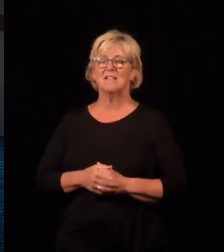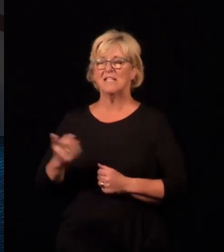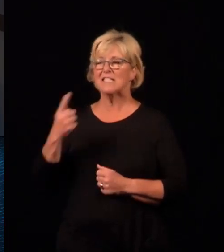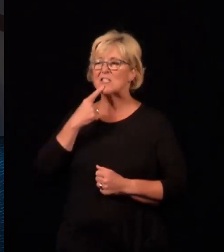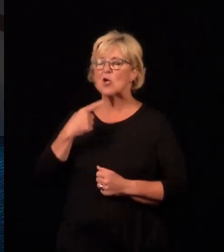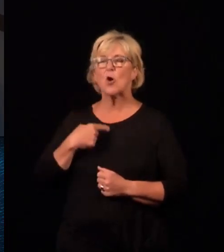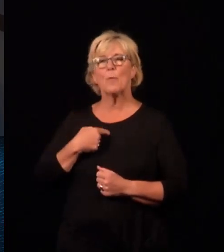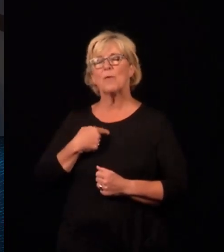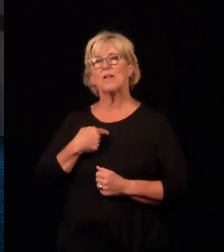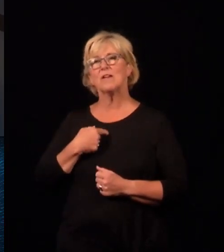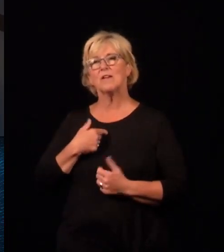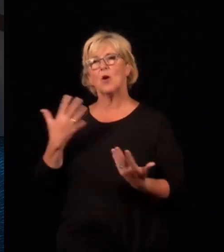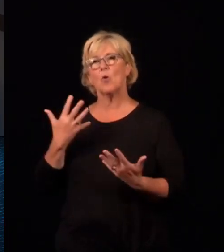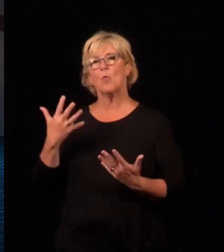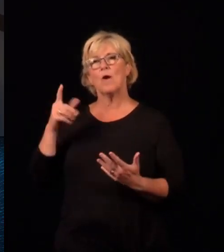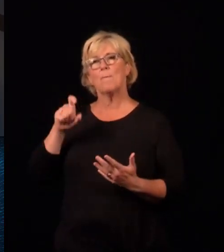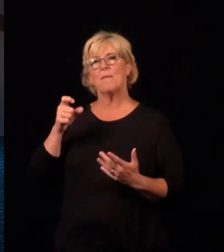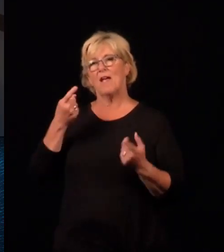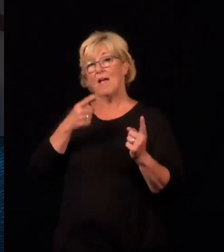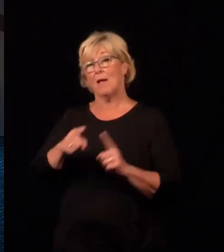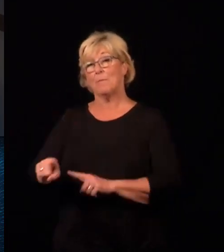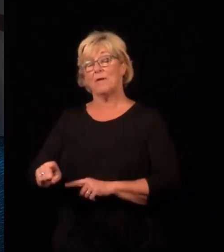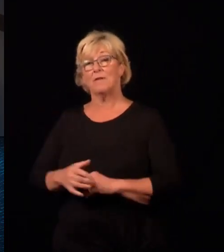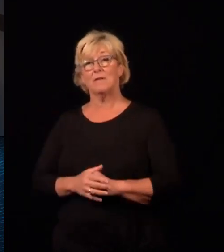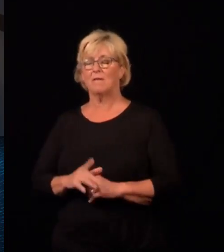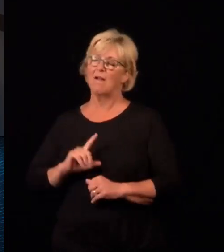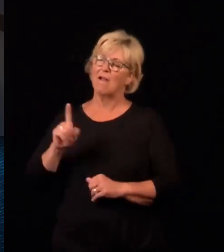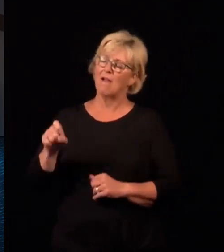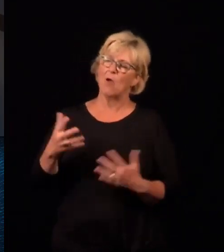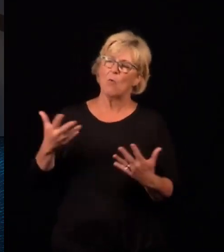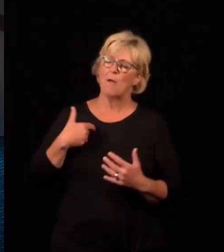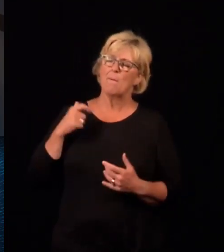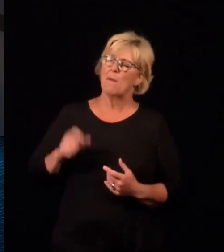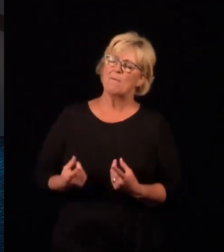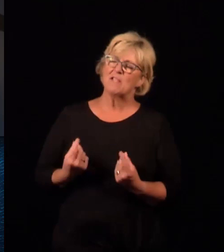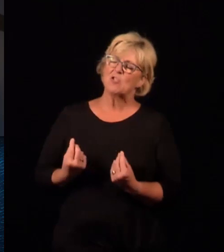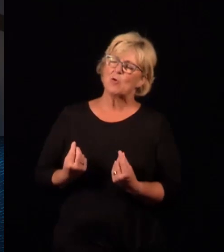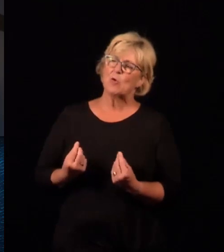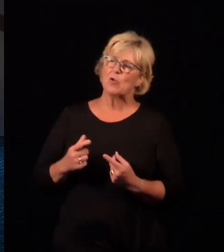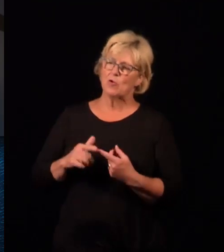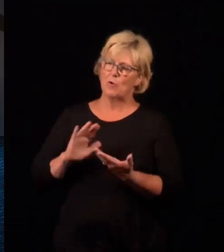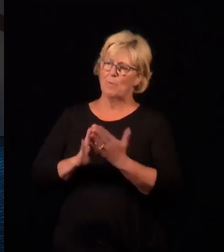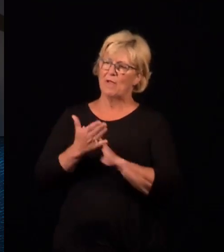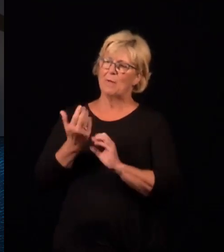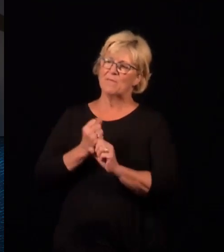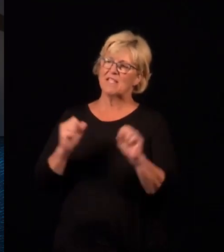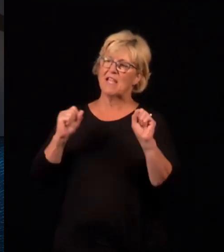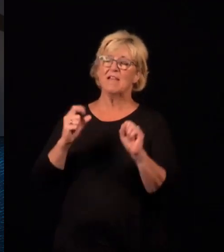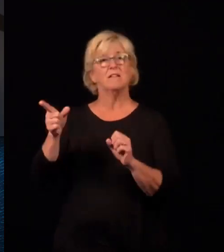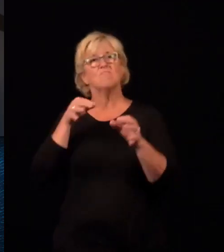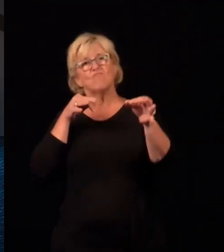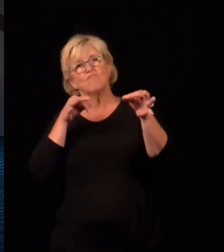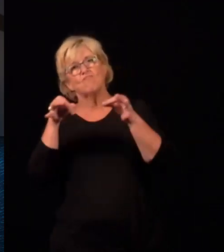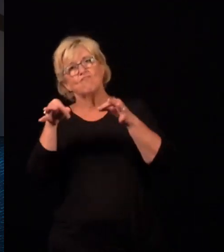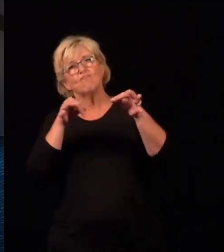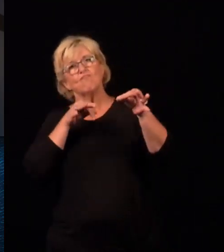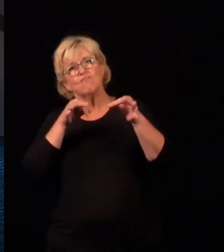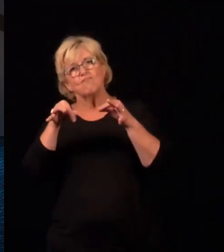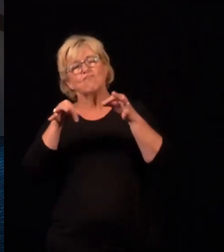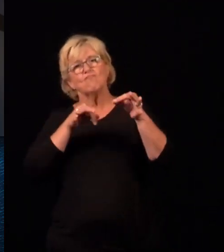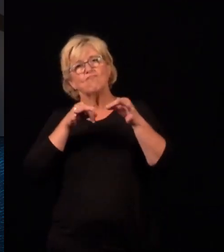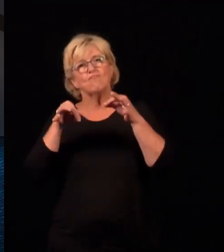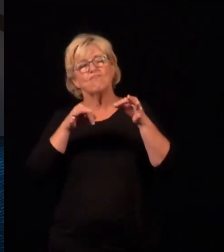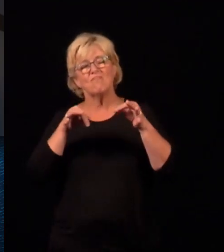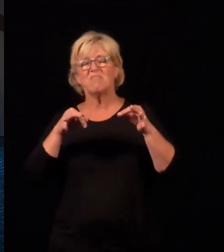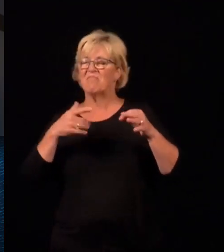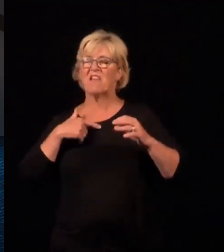He told me what needed to happen. I asked him, what must I do, you know, to be saved? And he explained to me, and I knew